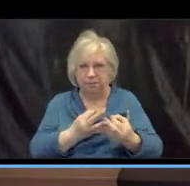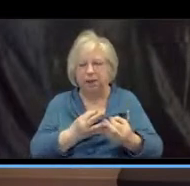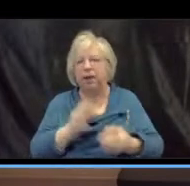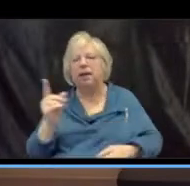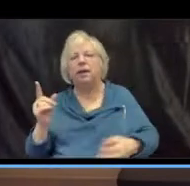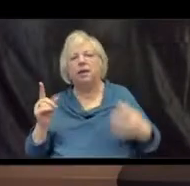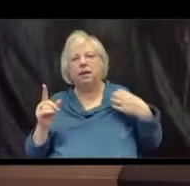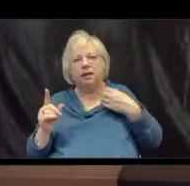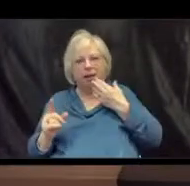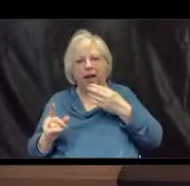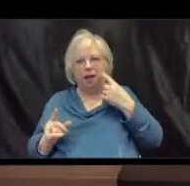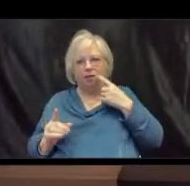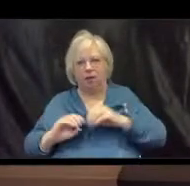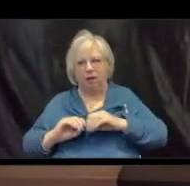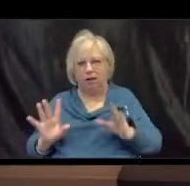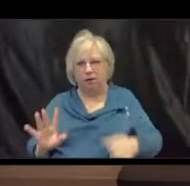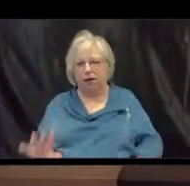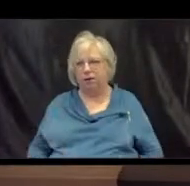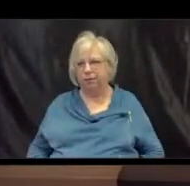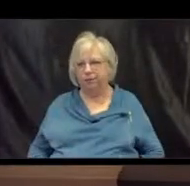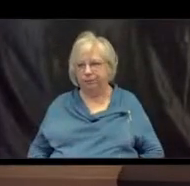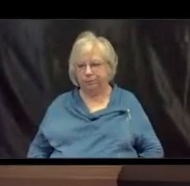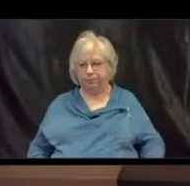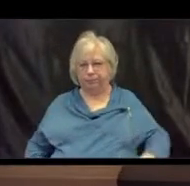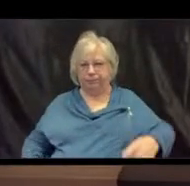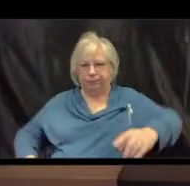clarification. Call for a motion.